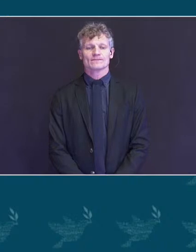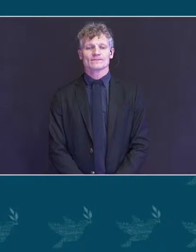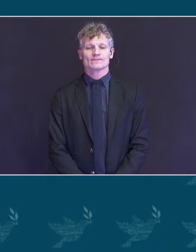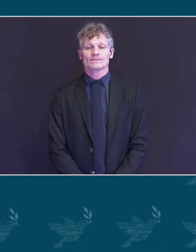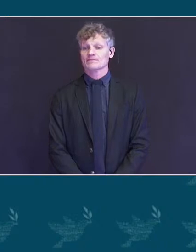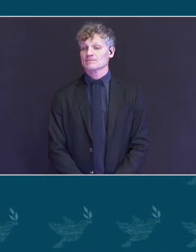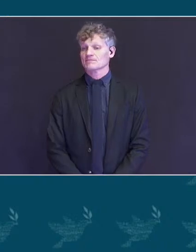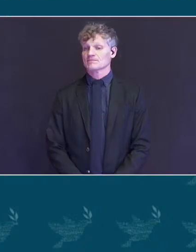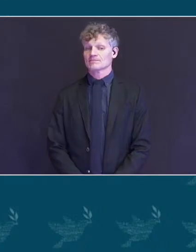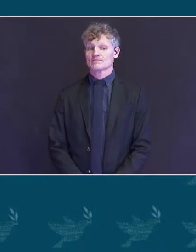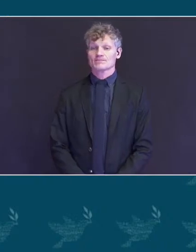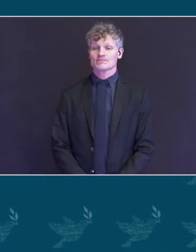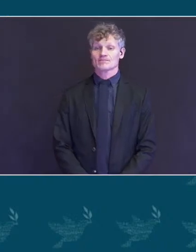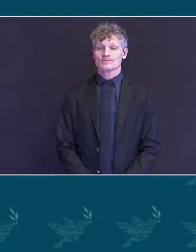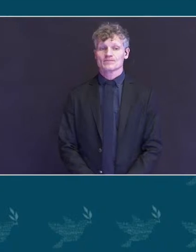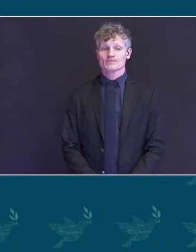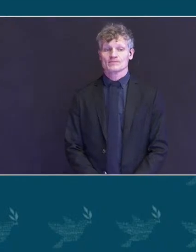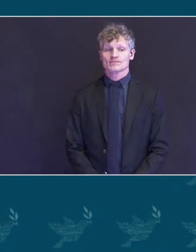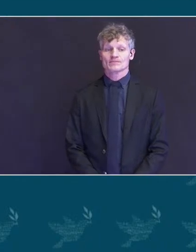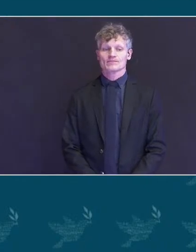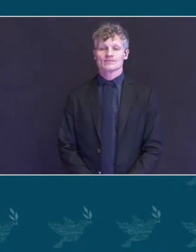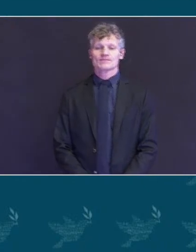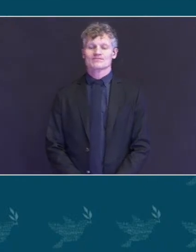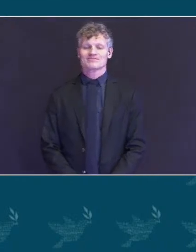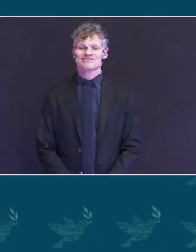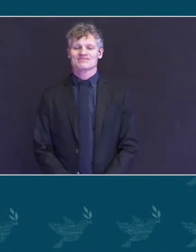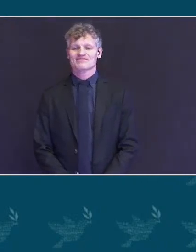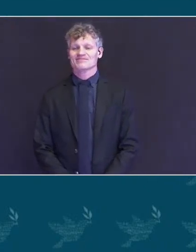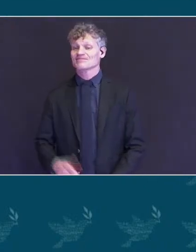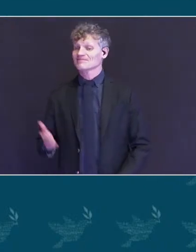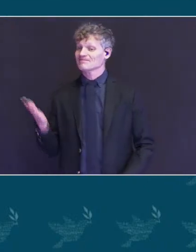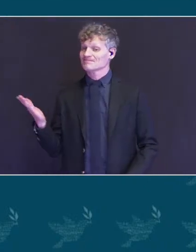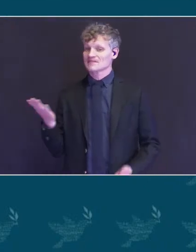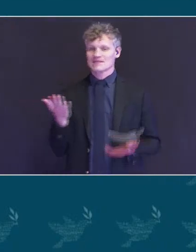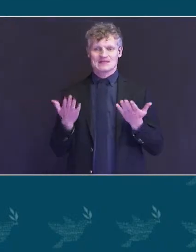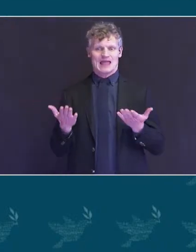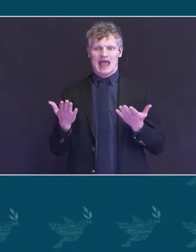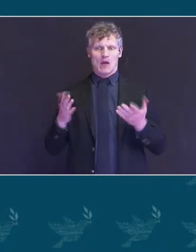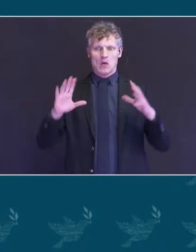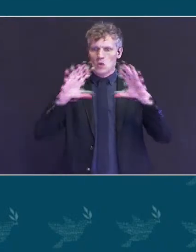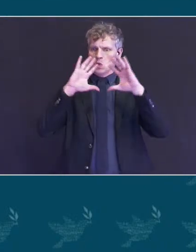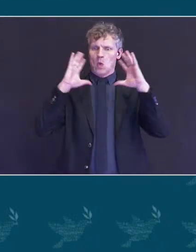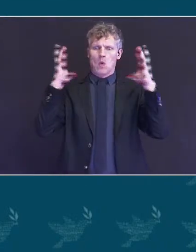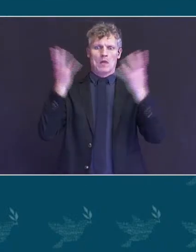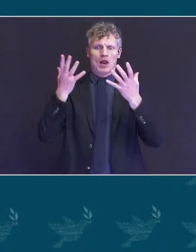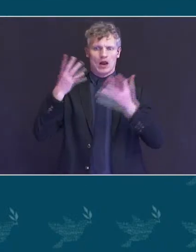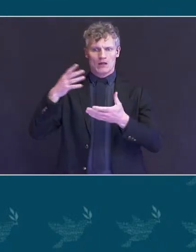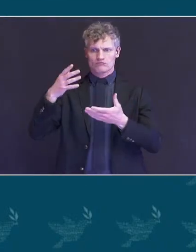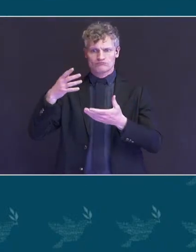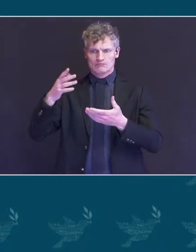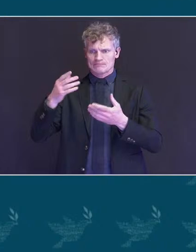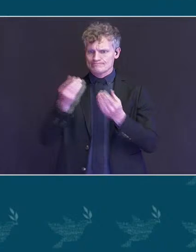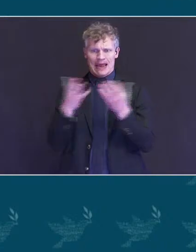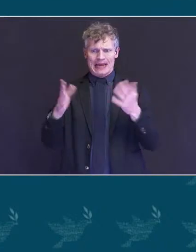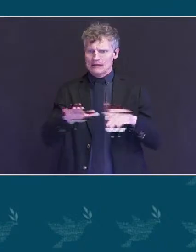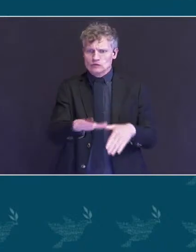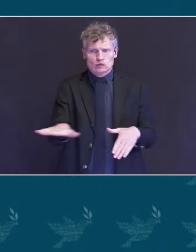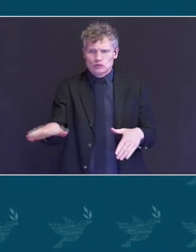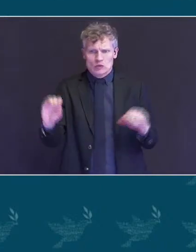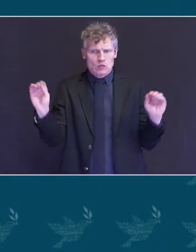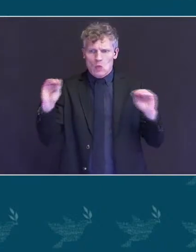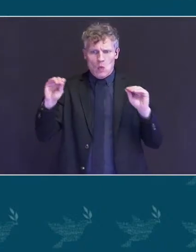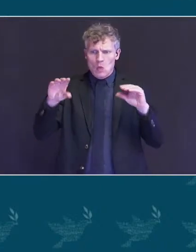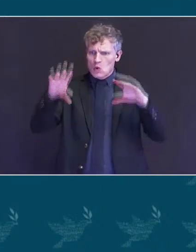With the global learning Love. crisis, and an extreme high number of illiterate children, the GDL has,